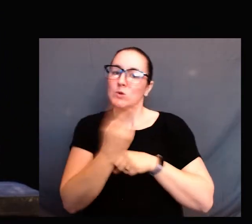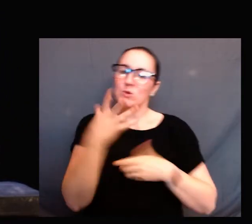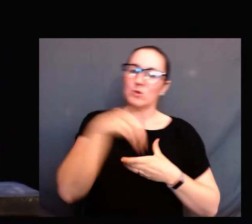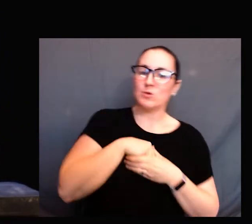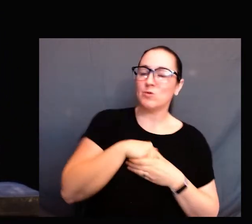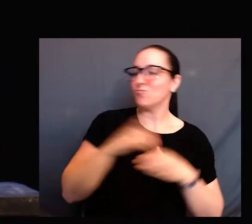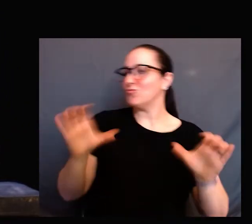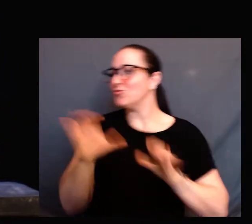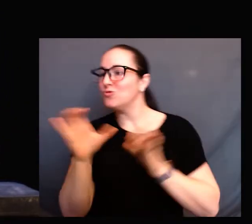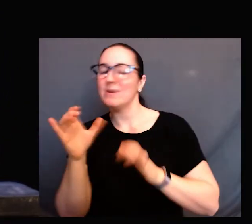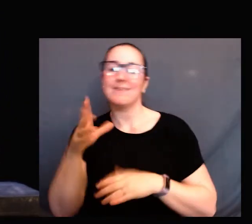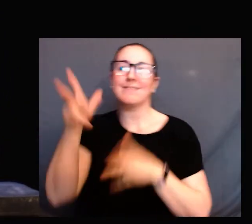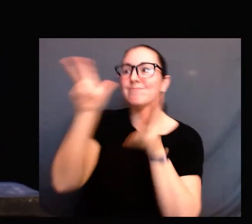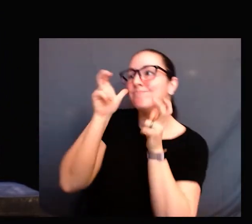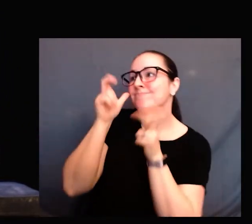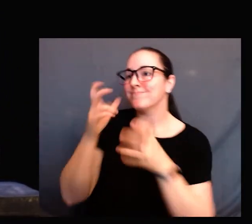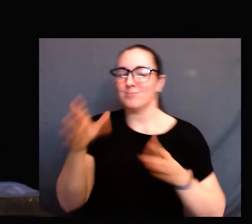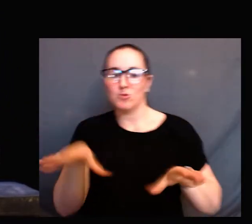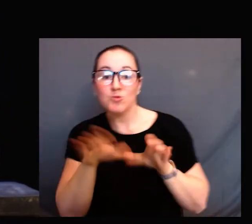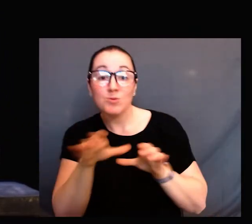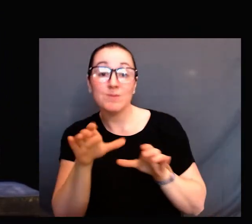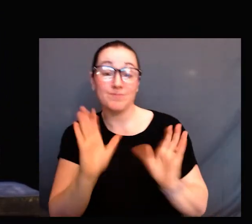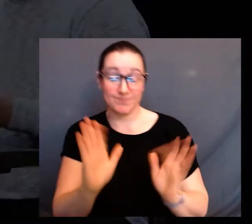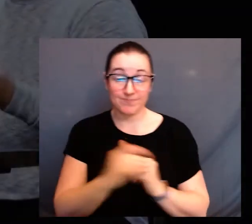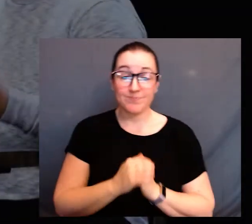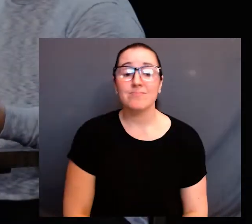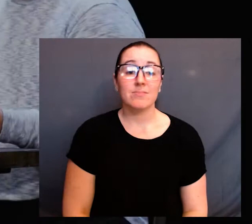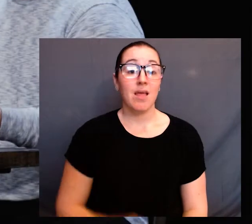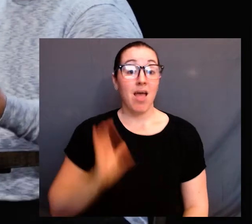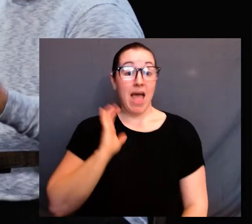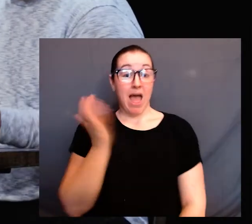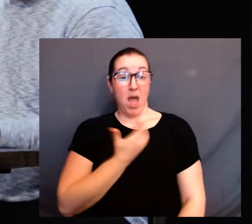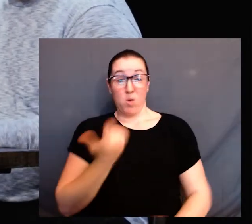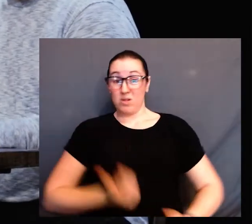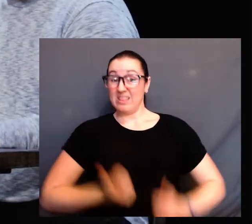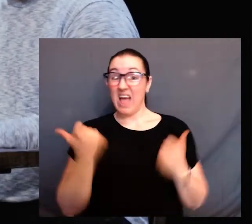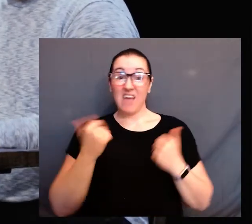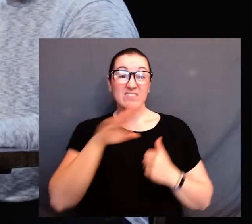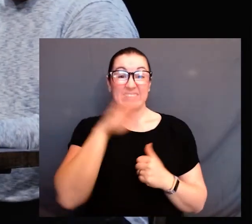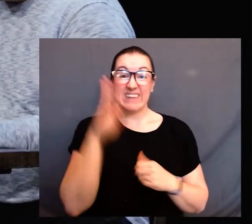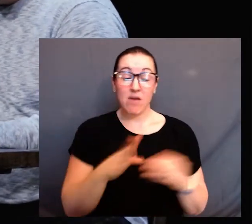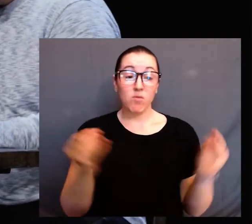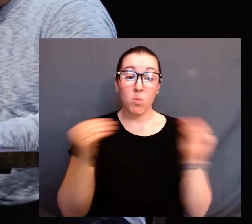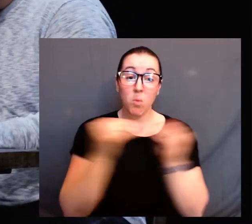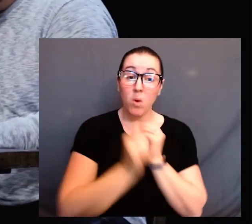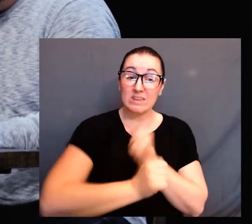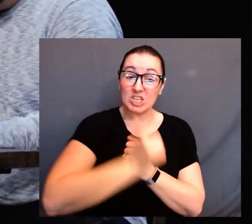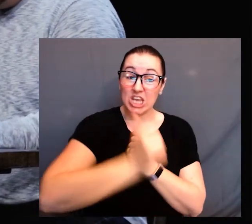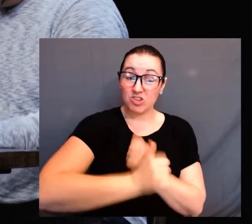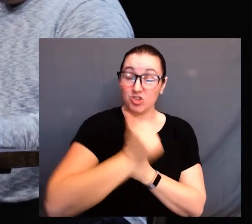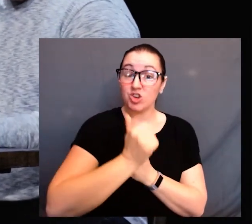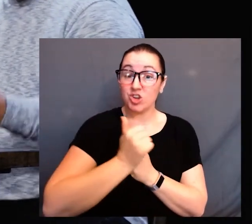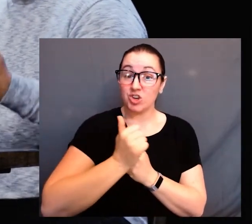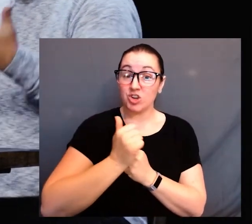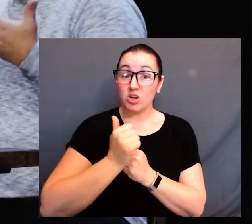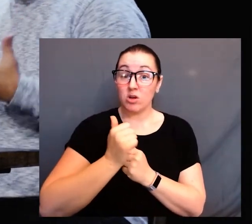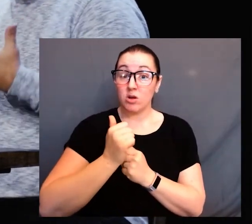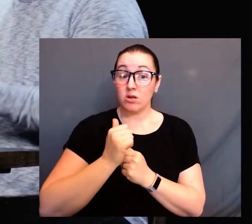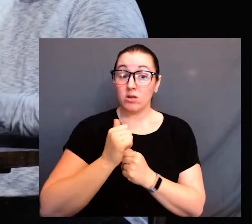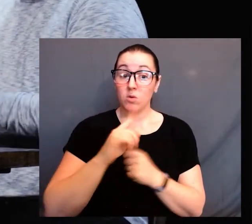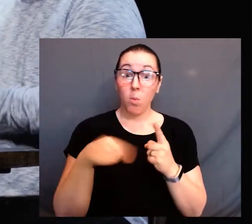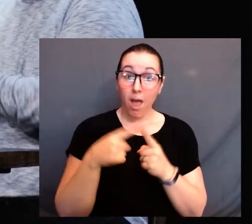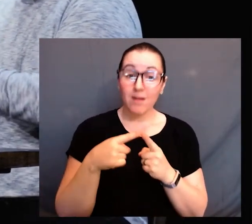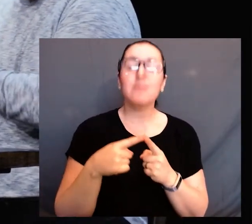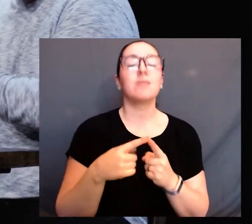doing, hearing and doing. Our lives are never more in danger than when